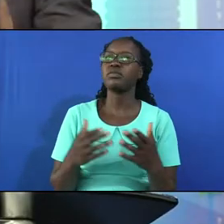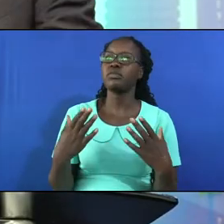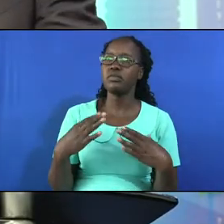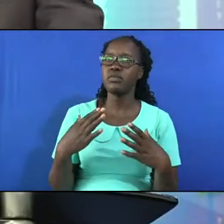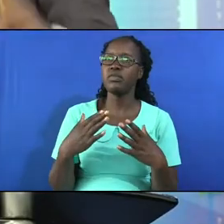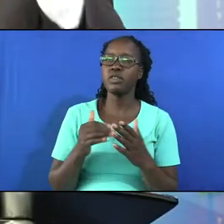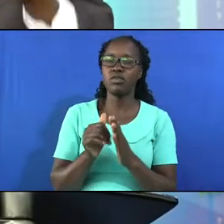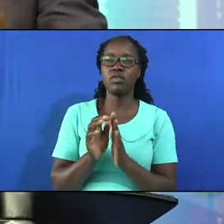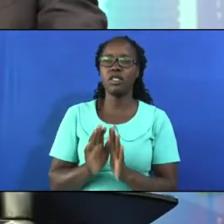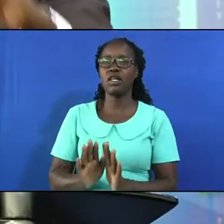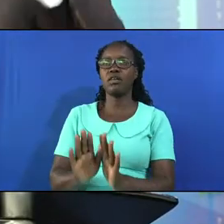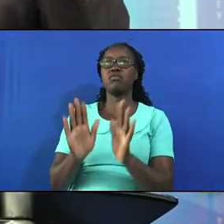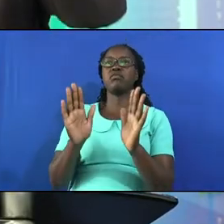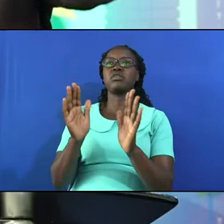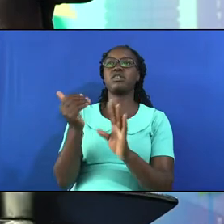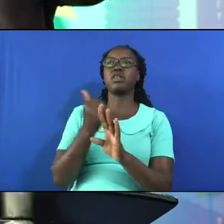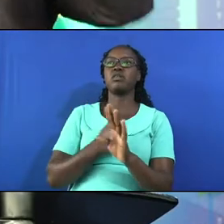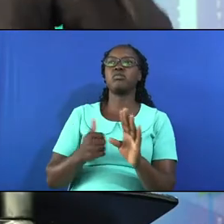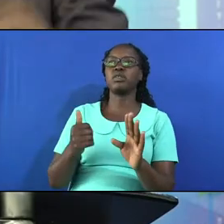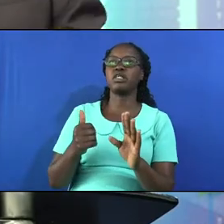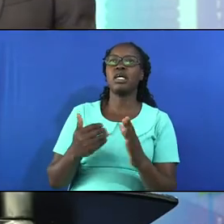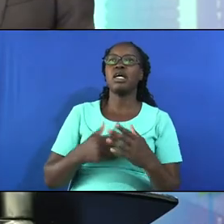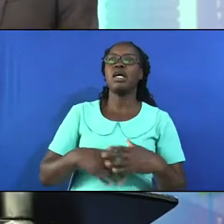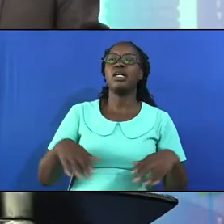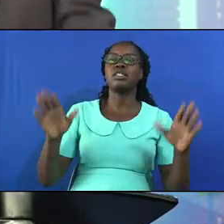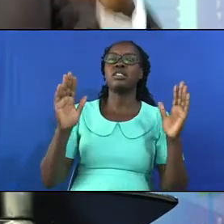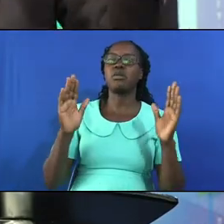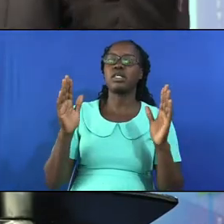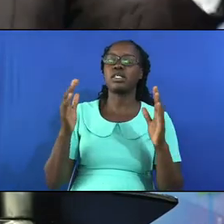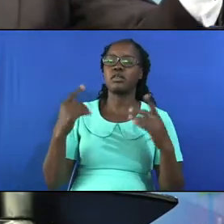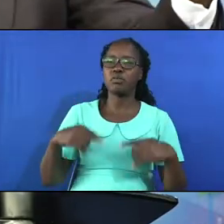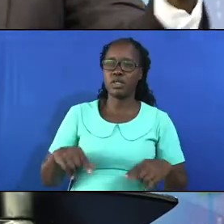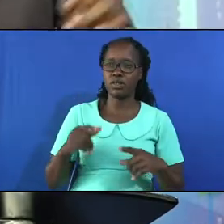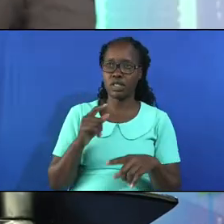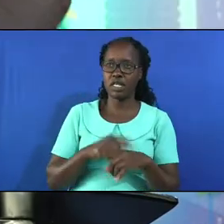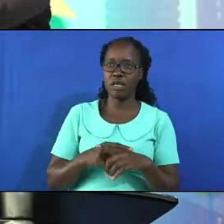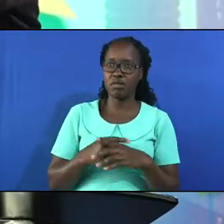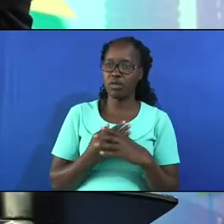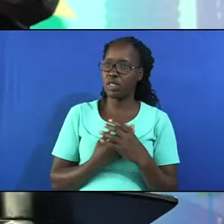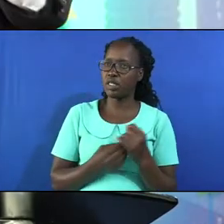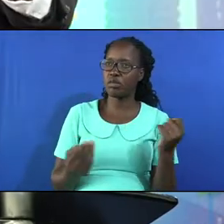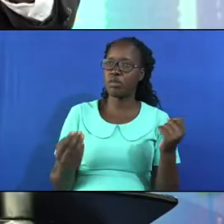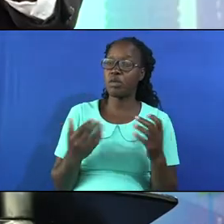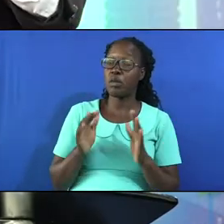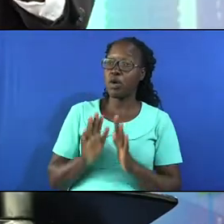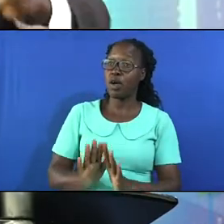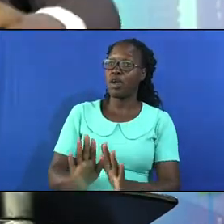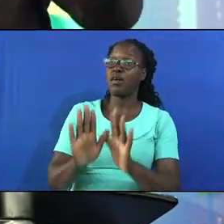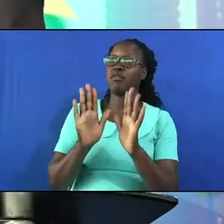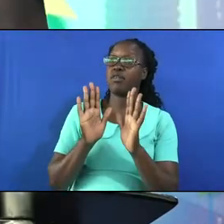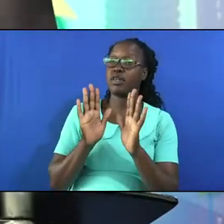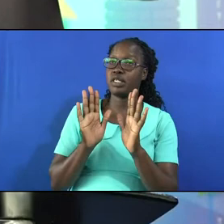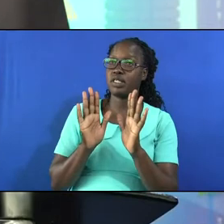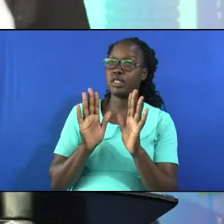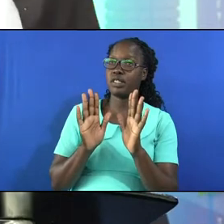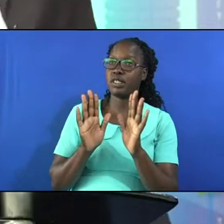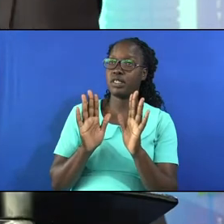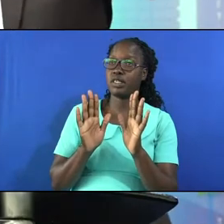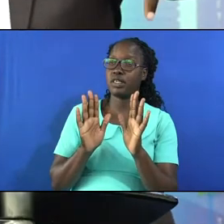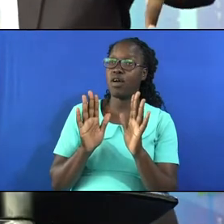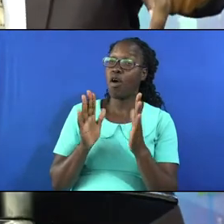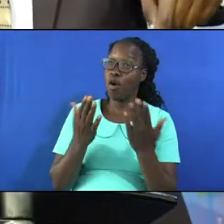People will avoid or abuse a desperate person. When you are desperate, people avoid you. Or